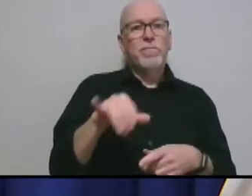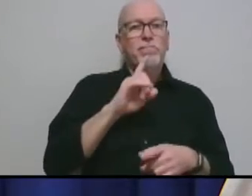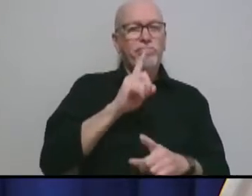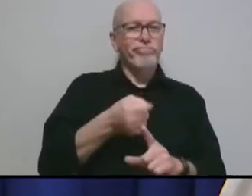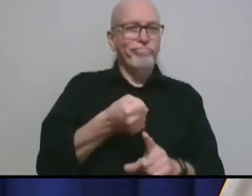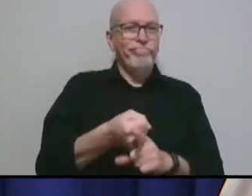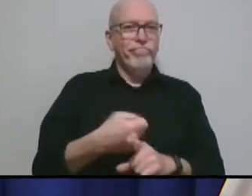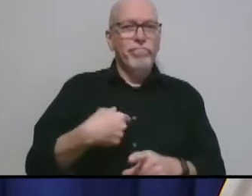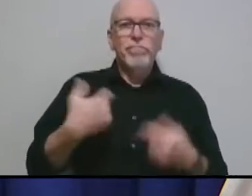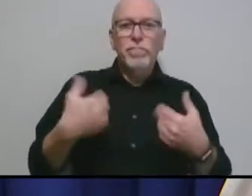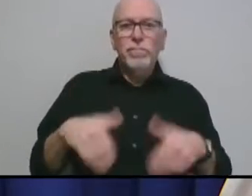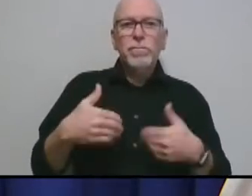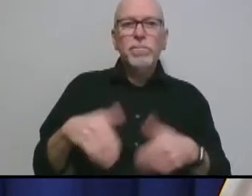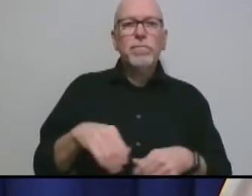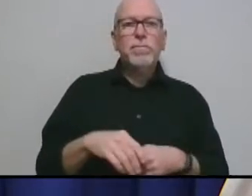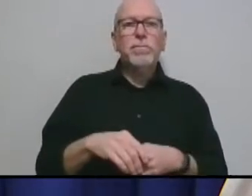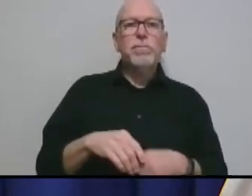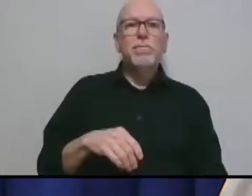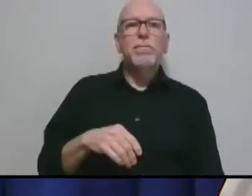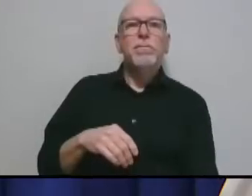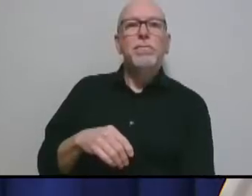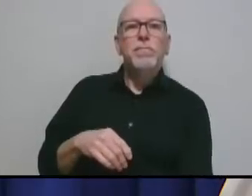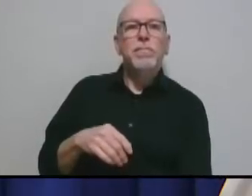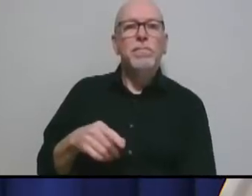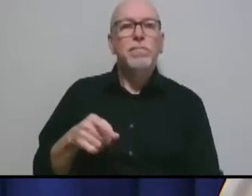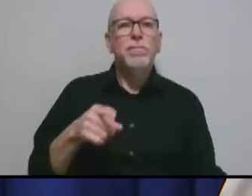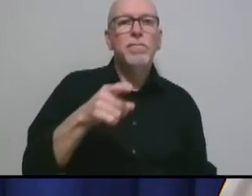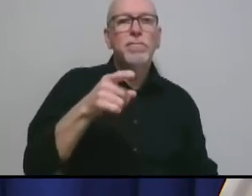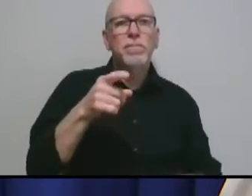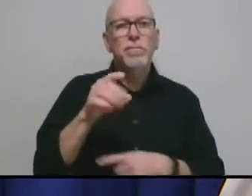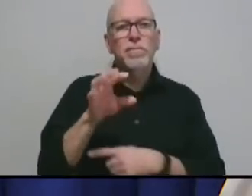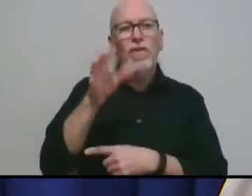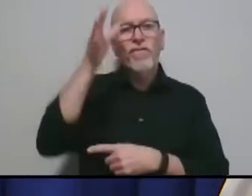me. There's Father Soren,